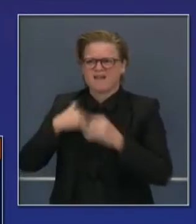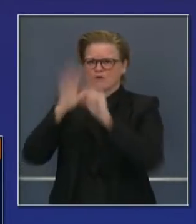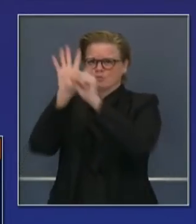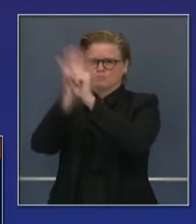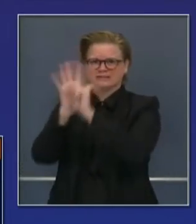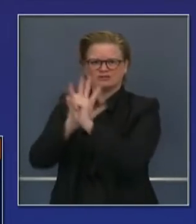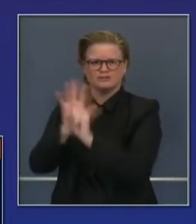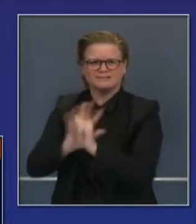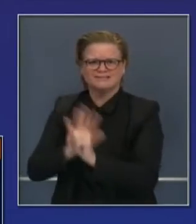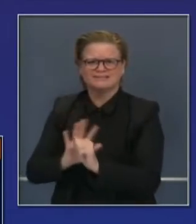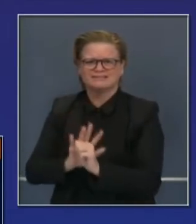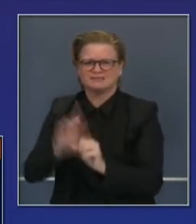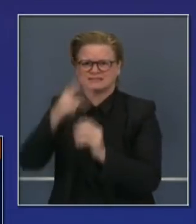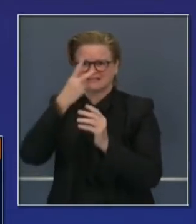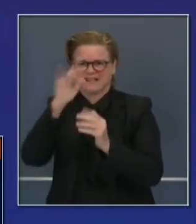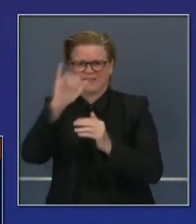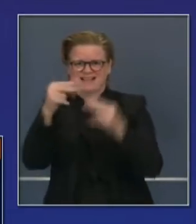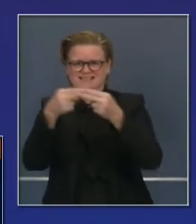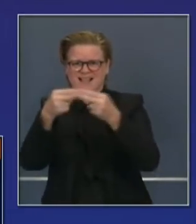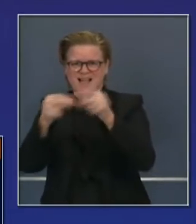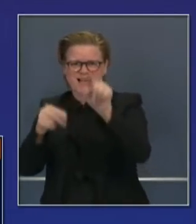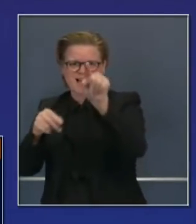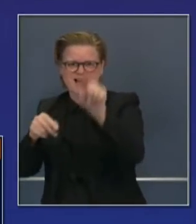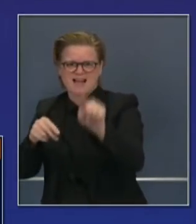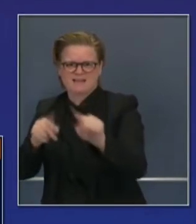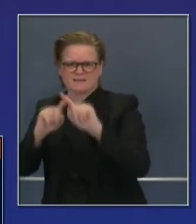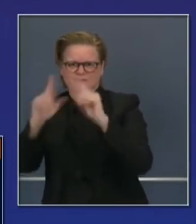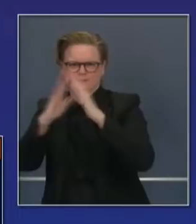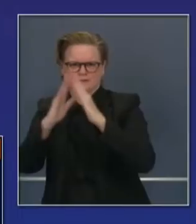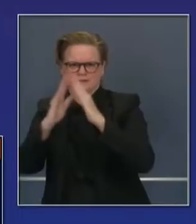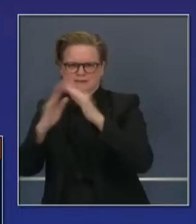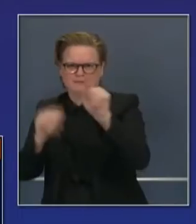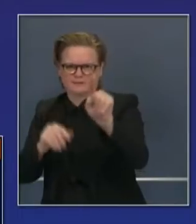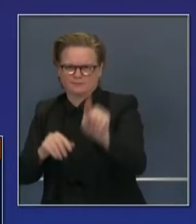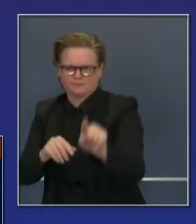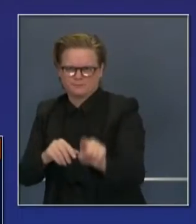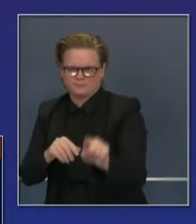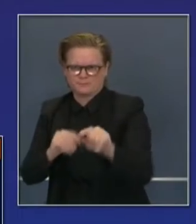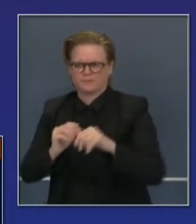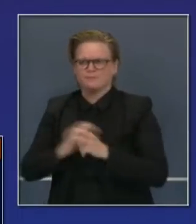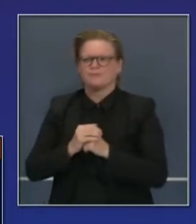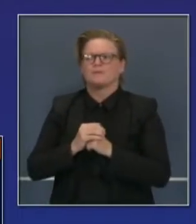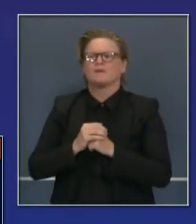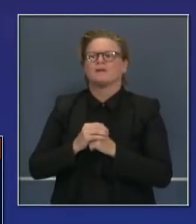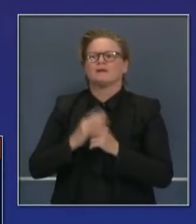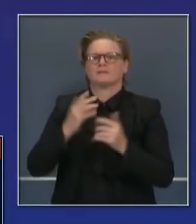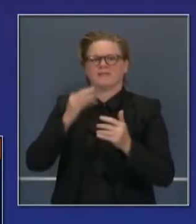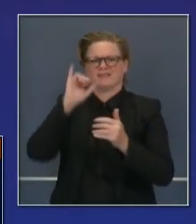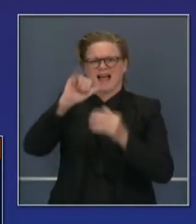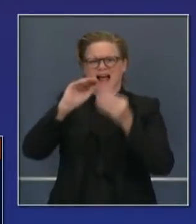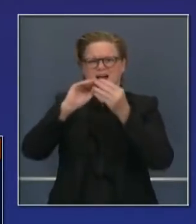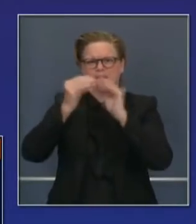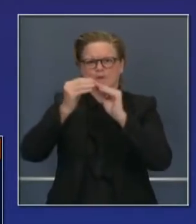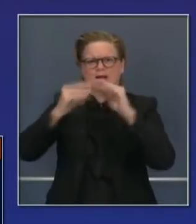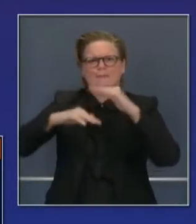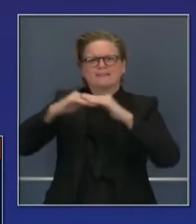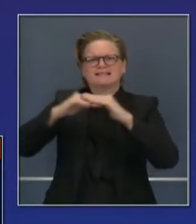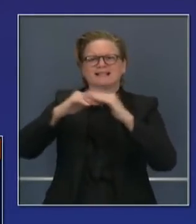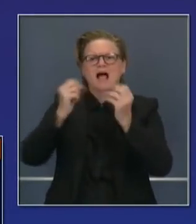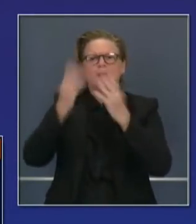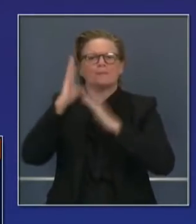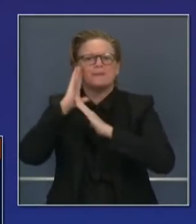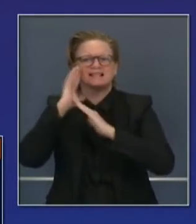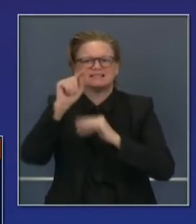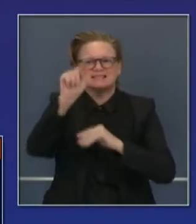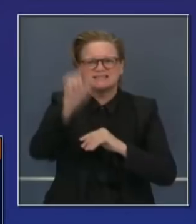case, but also within these regions to provide additional capacity to take care of patients in need. So forgive me for belaboring that,